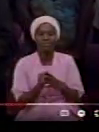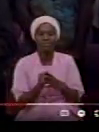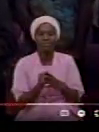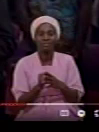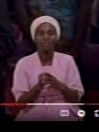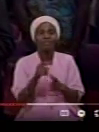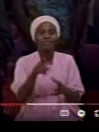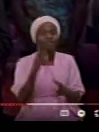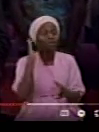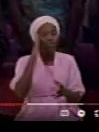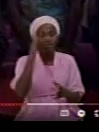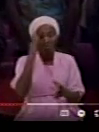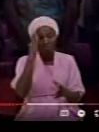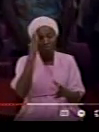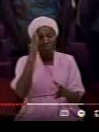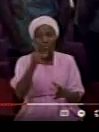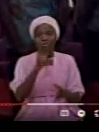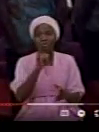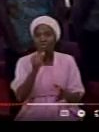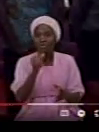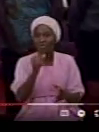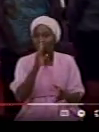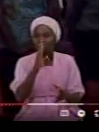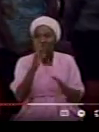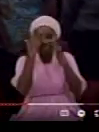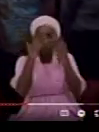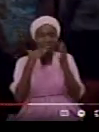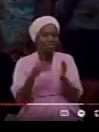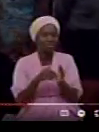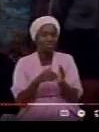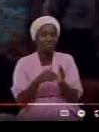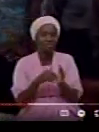You'll no more be sad,